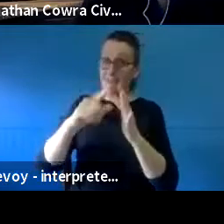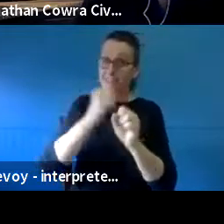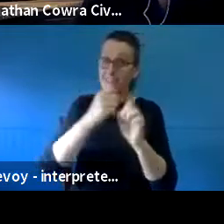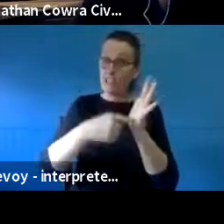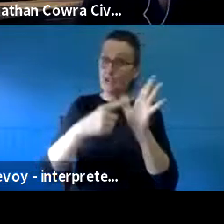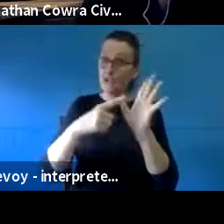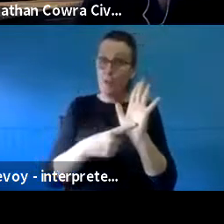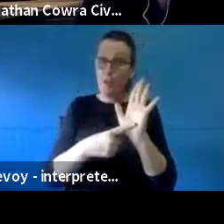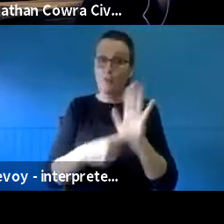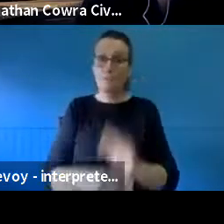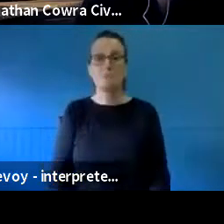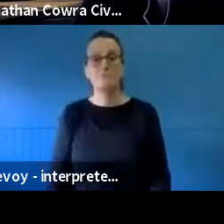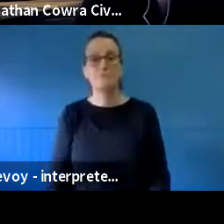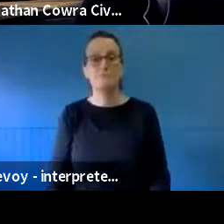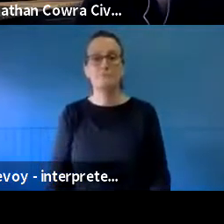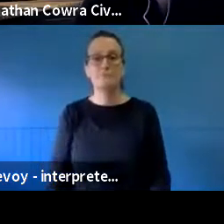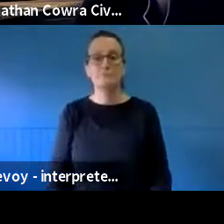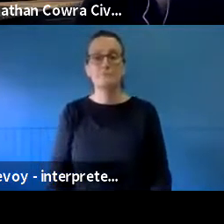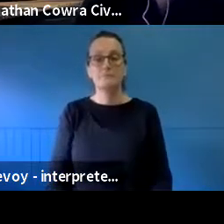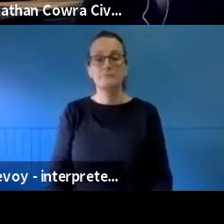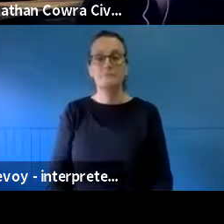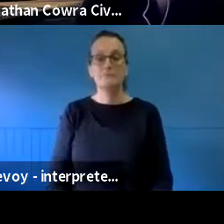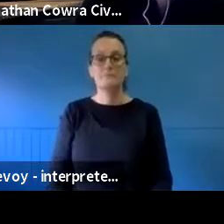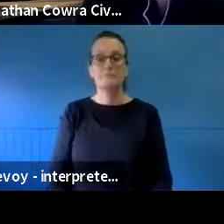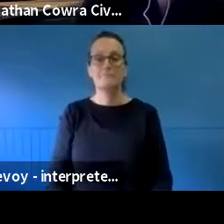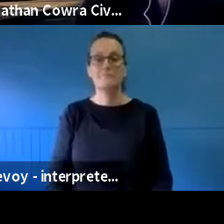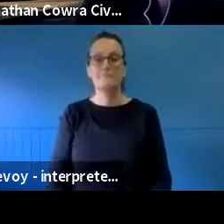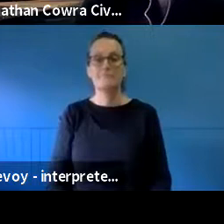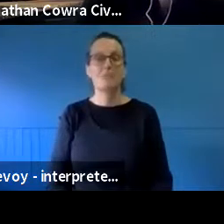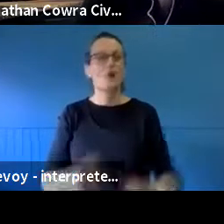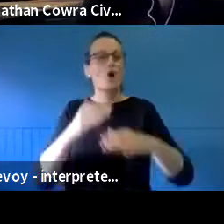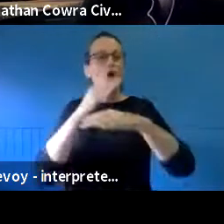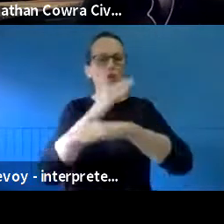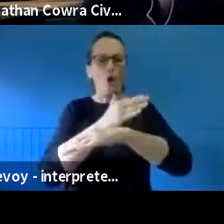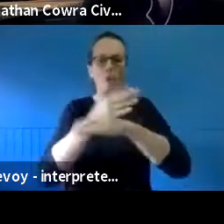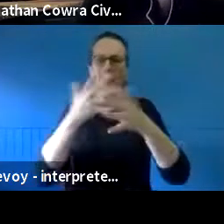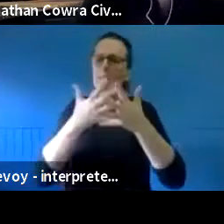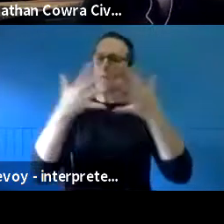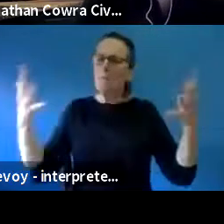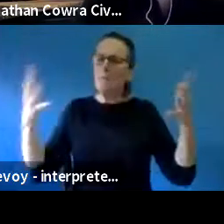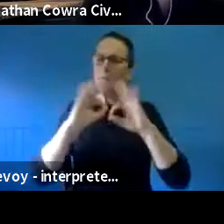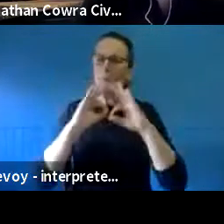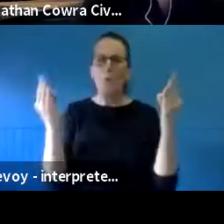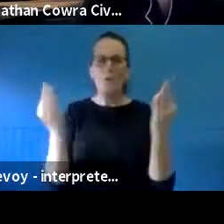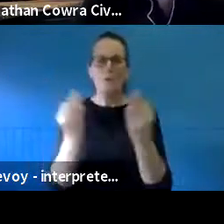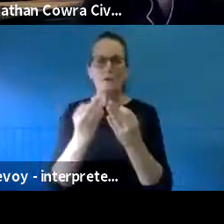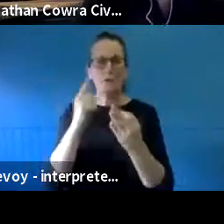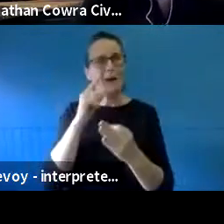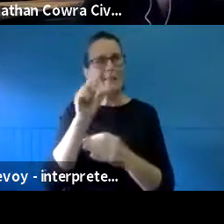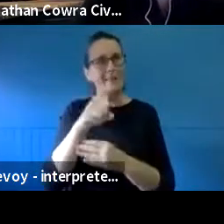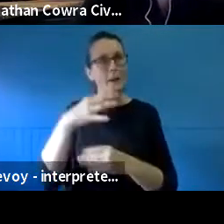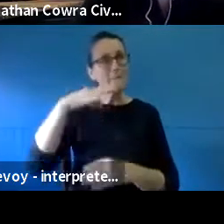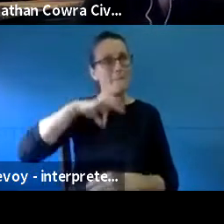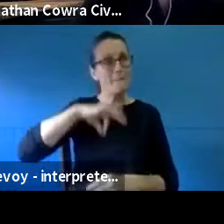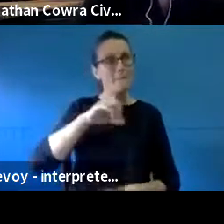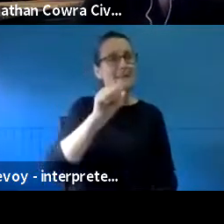Well, I mean, the Opera House is such a many tentacled beast that, the answer is probably yes and no and very